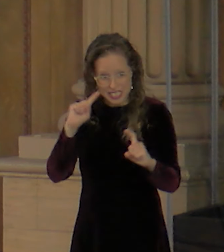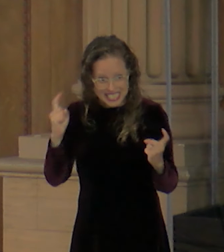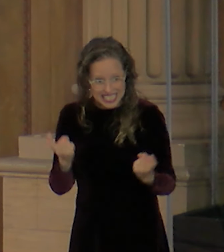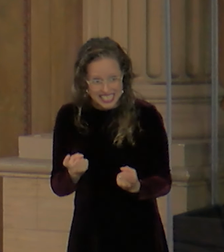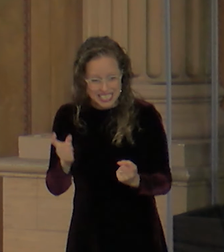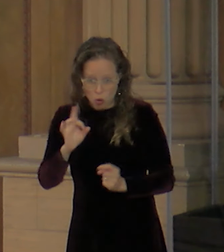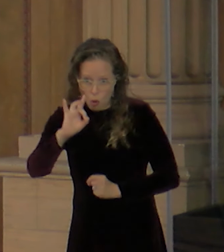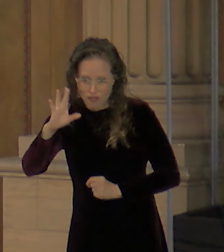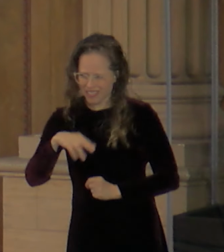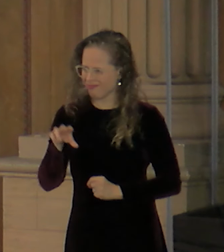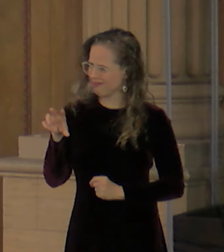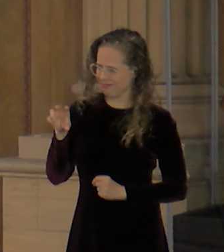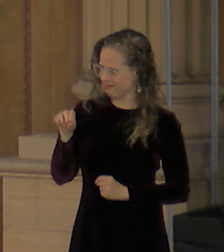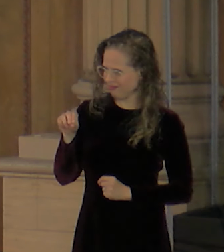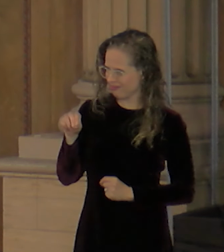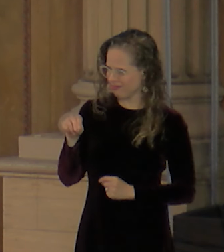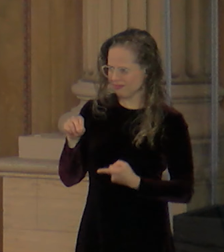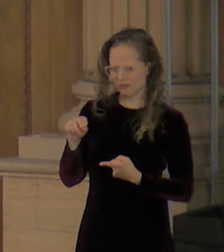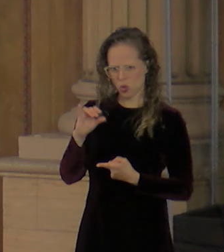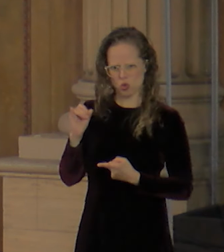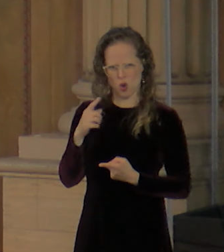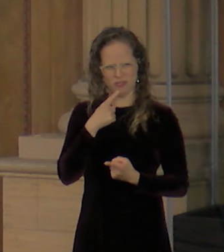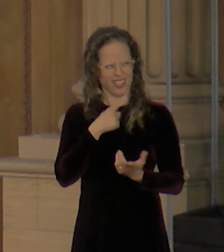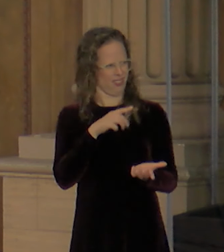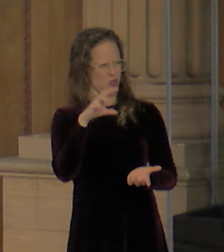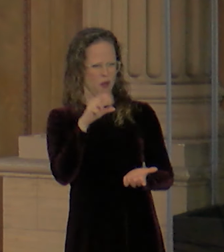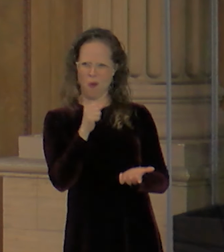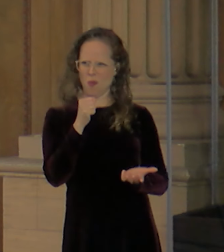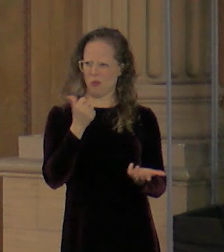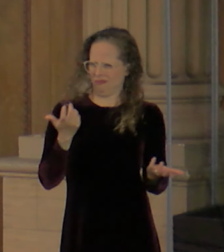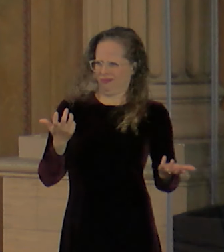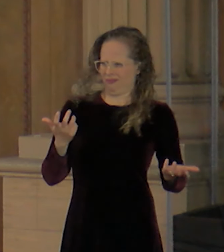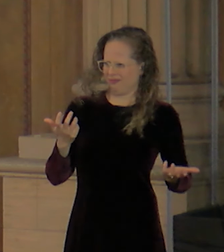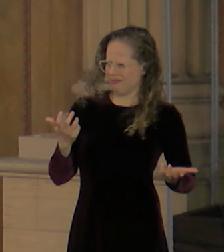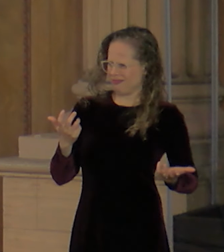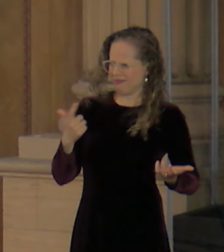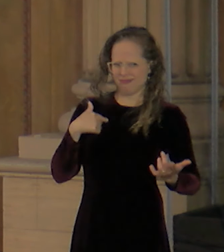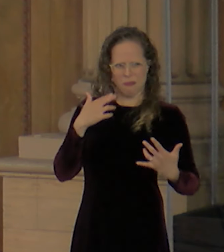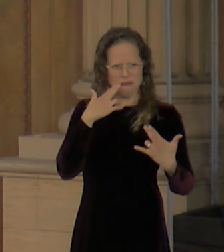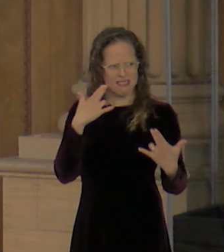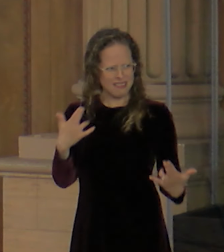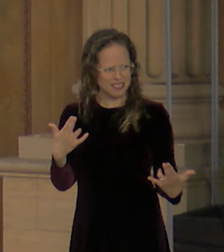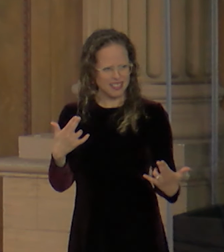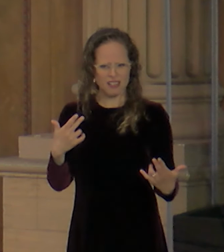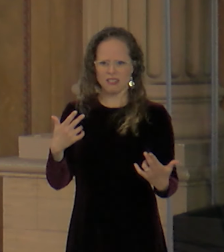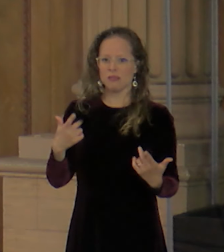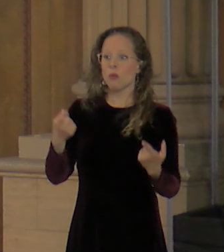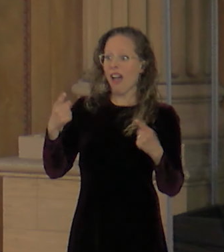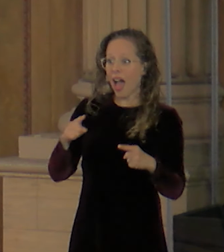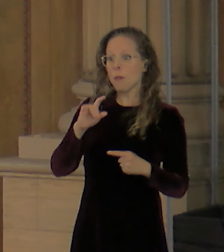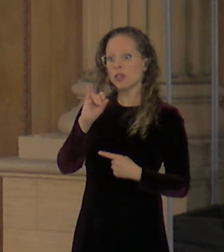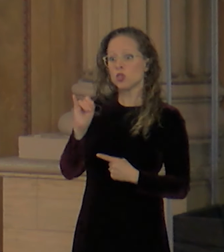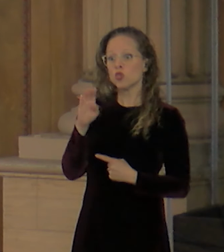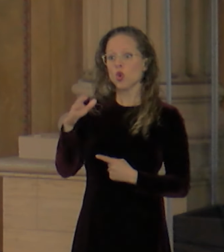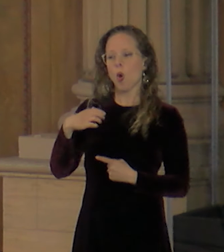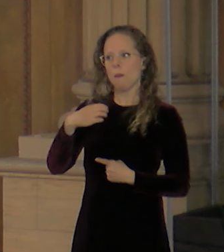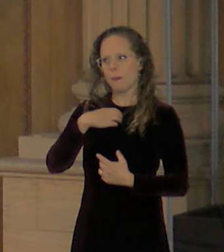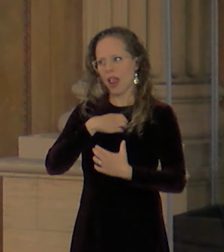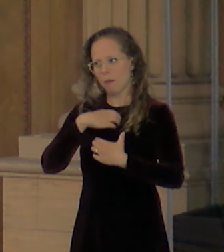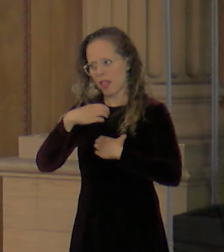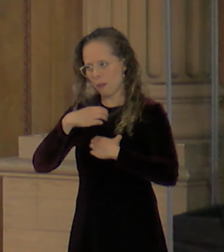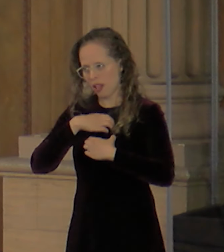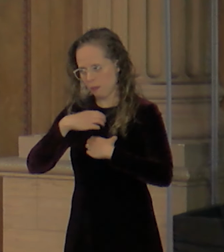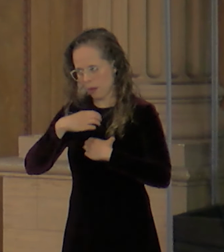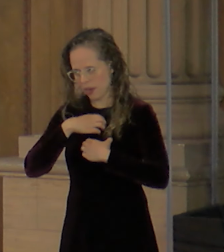wasn't going to muster up some false apology, so he understandably complained about how broken things were. And he had two main areas of